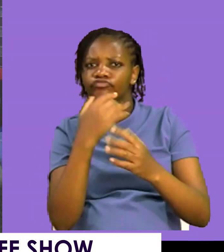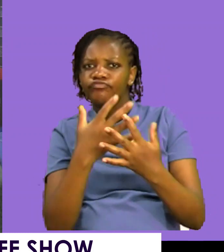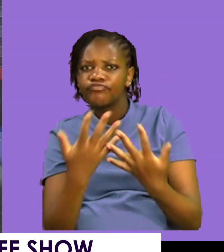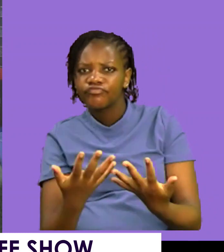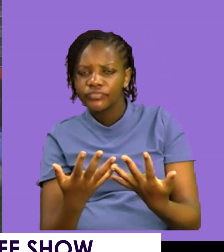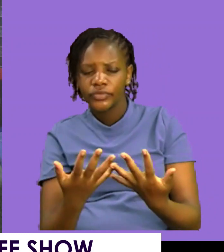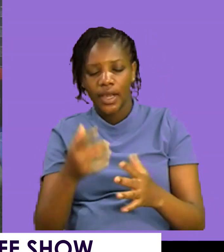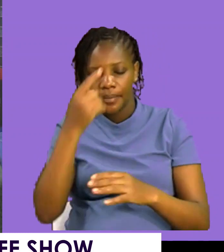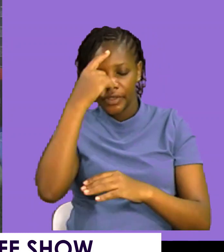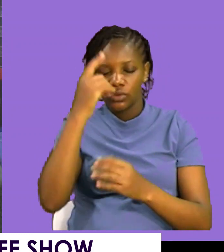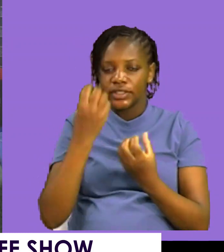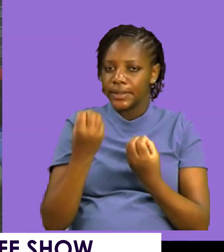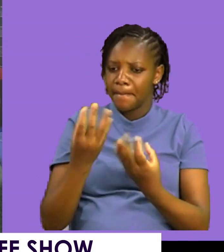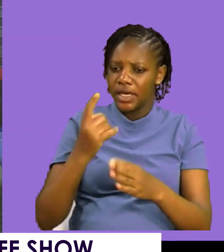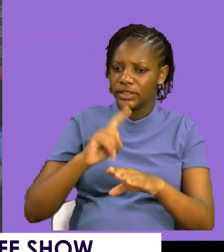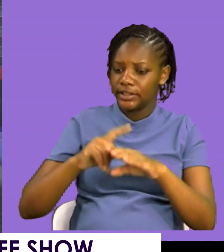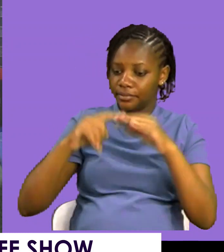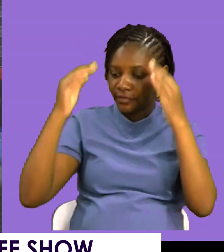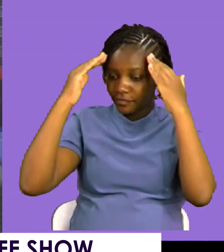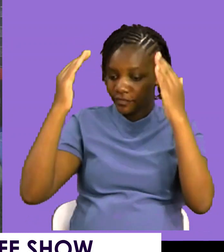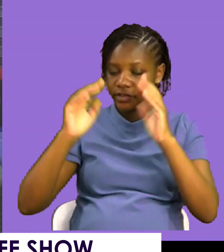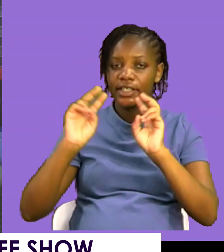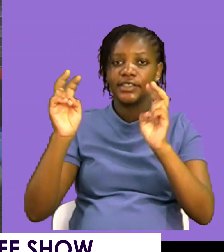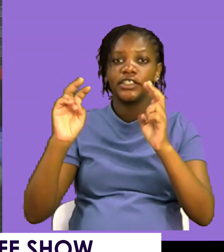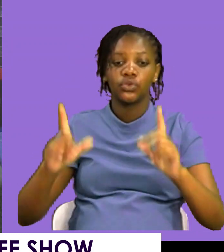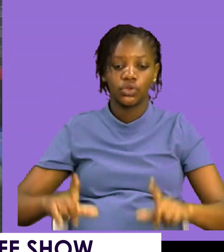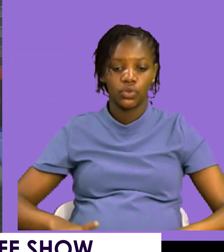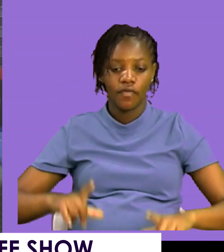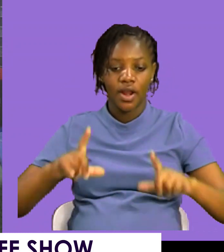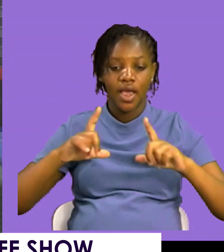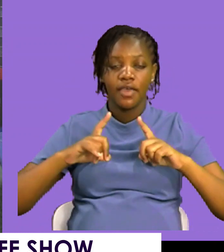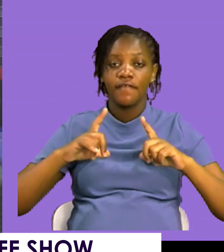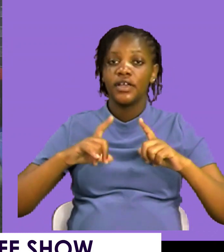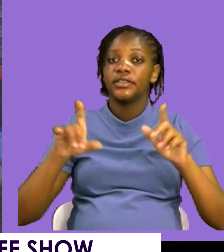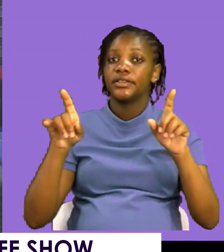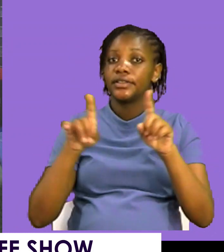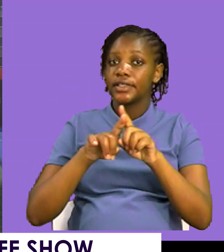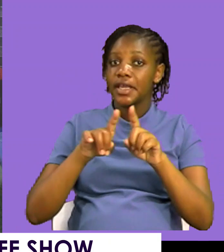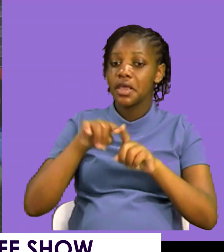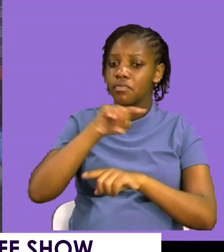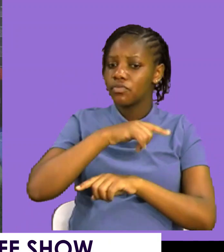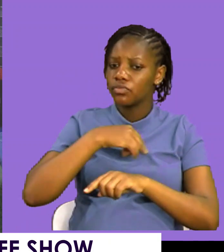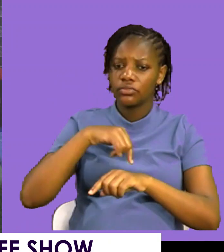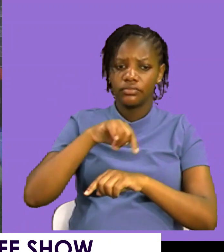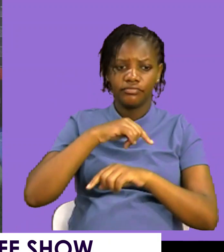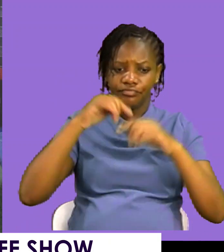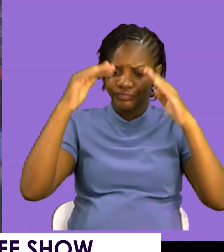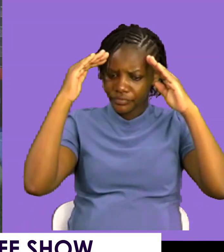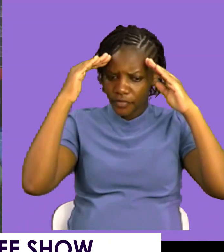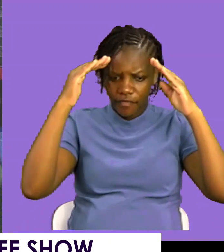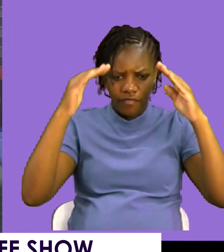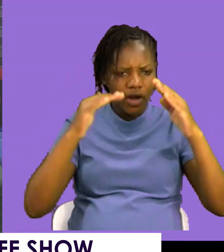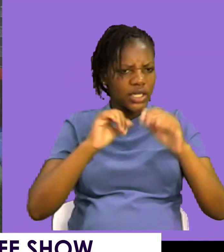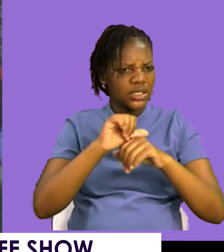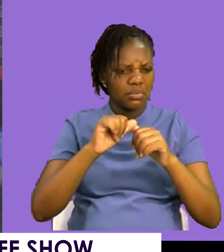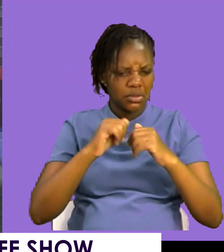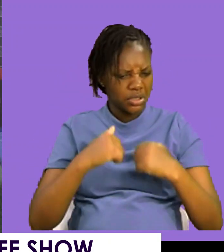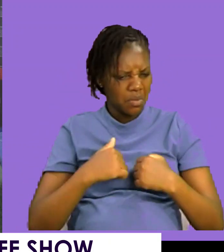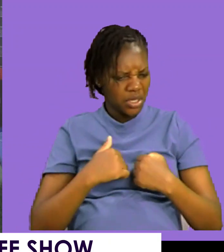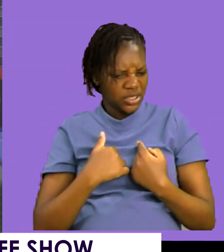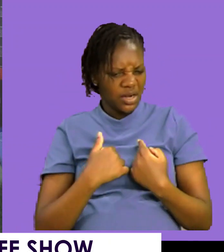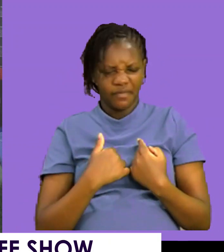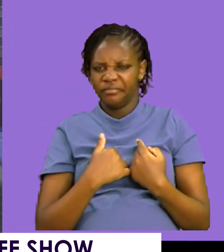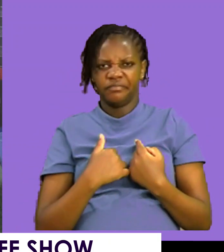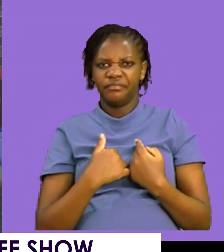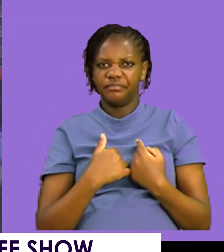we are concentrating on issues of life. We don't spend time on being aware